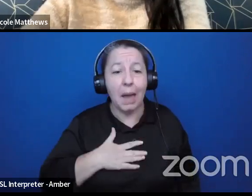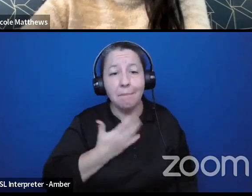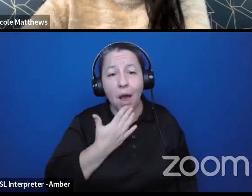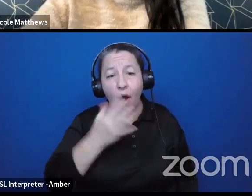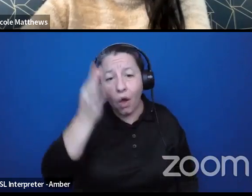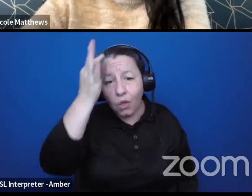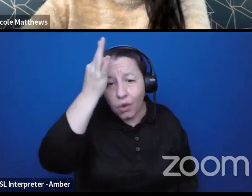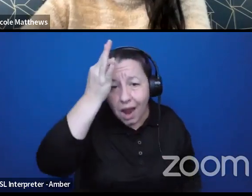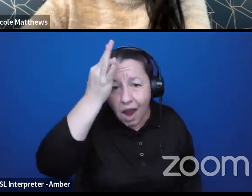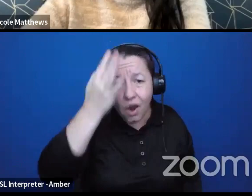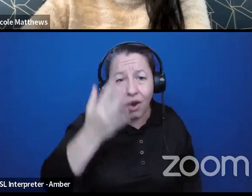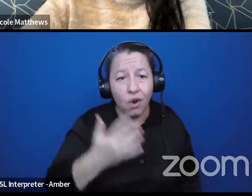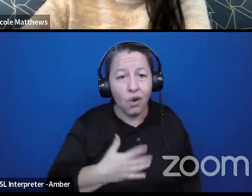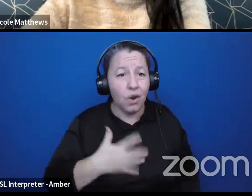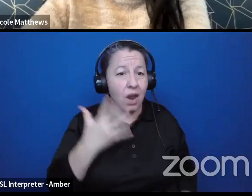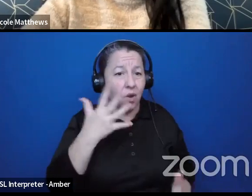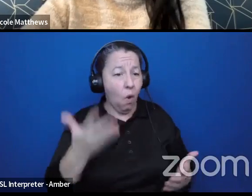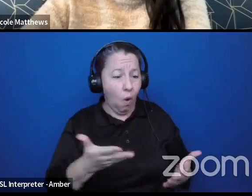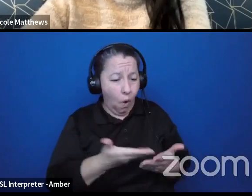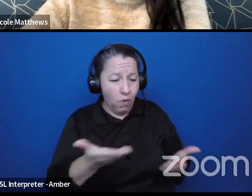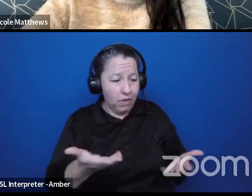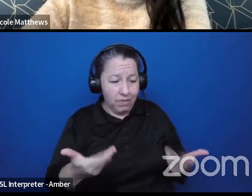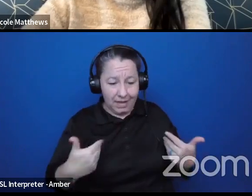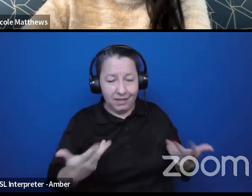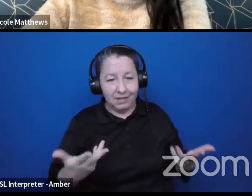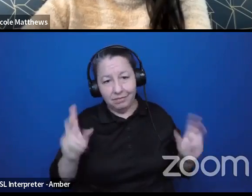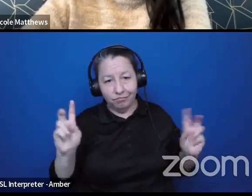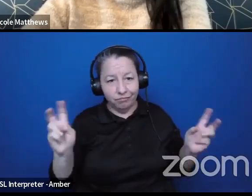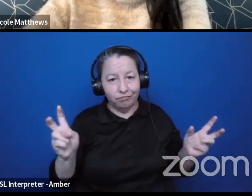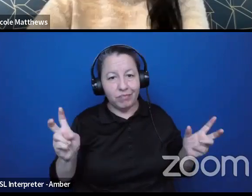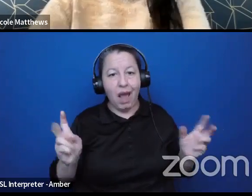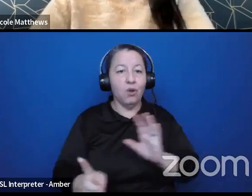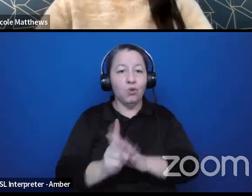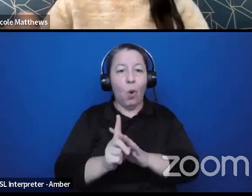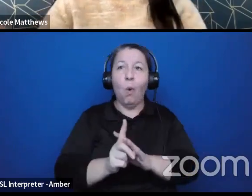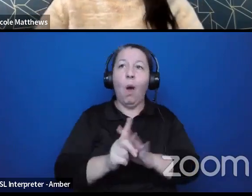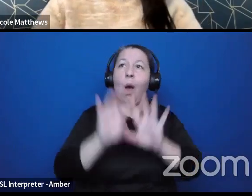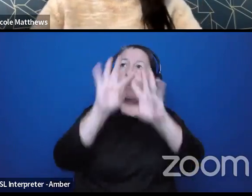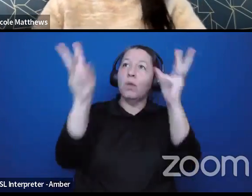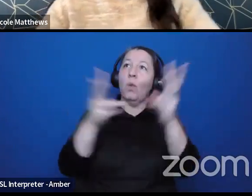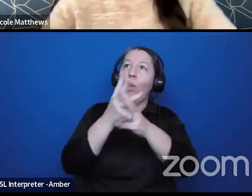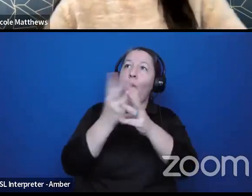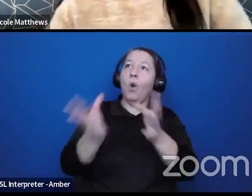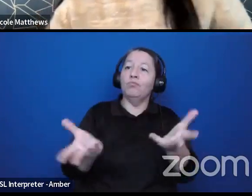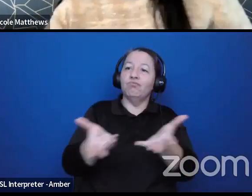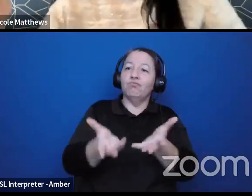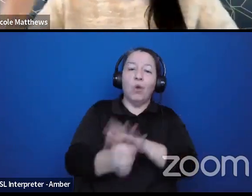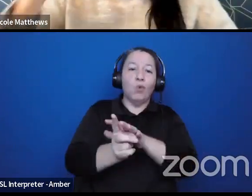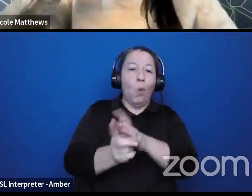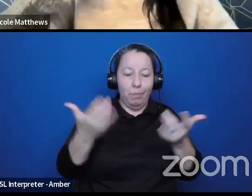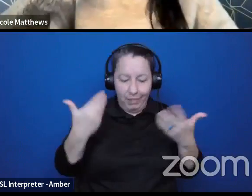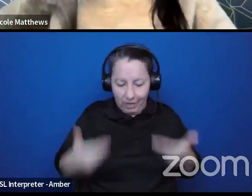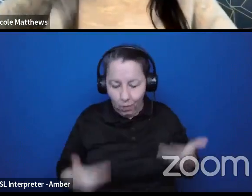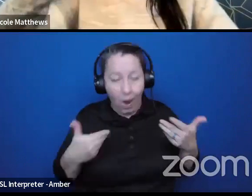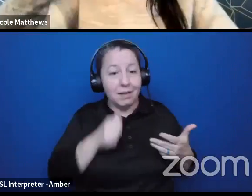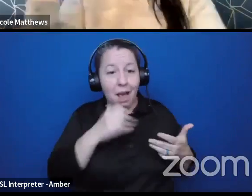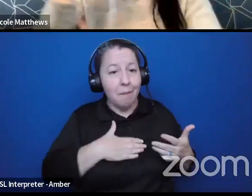up in the world looking like this. It was not my choice who I was born to. My mama and daddy made